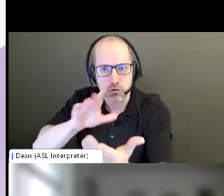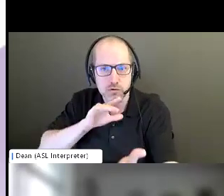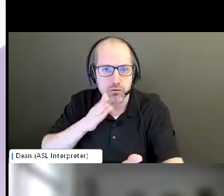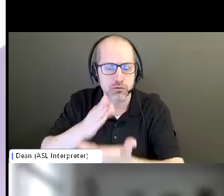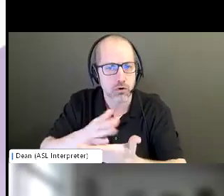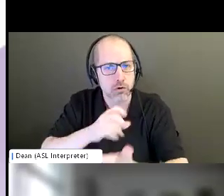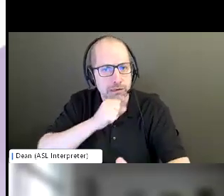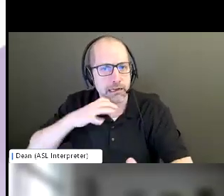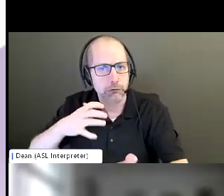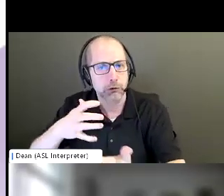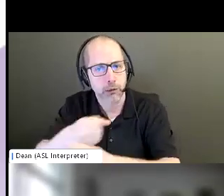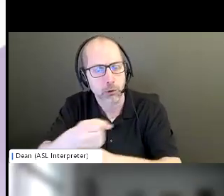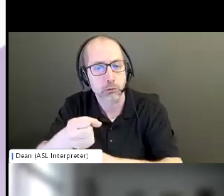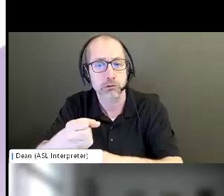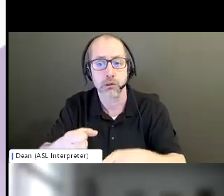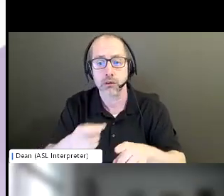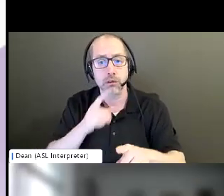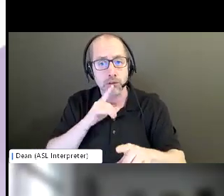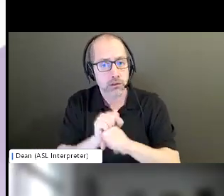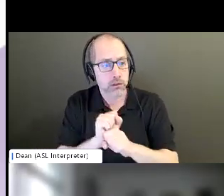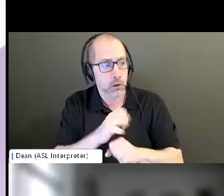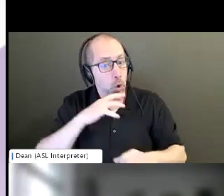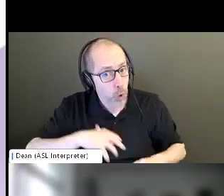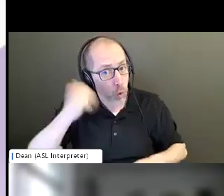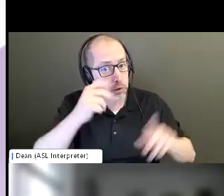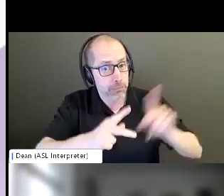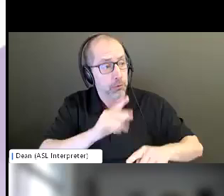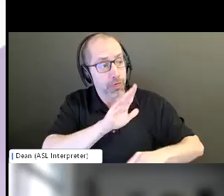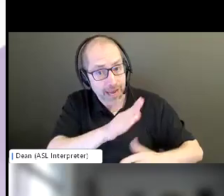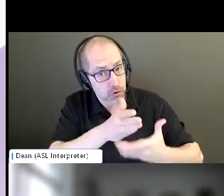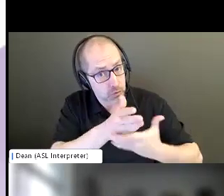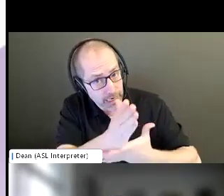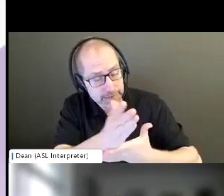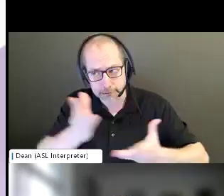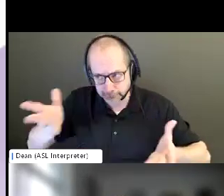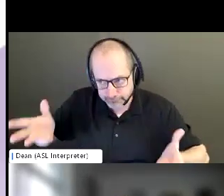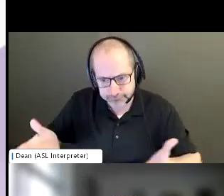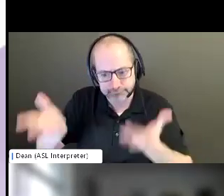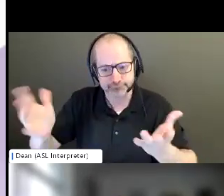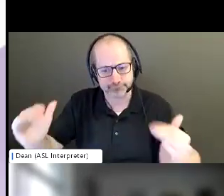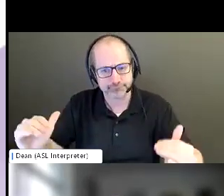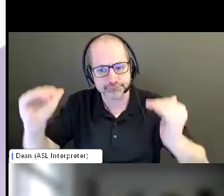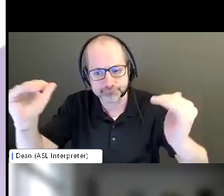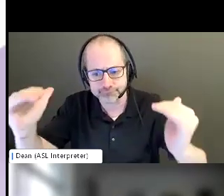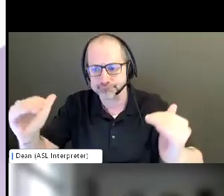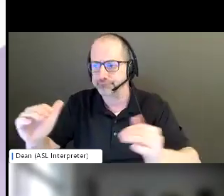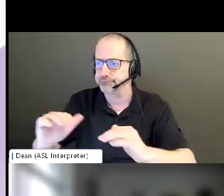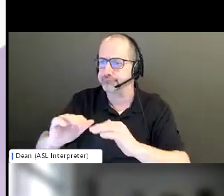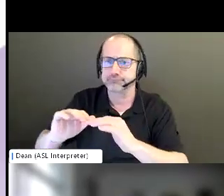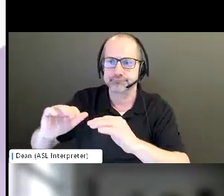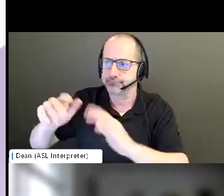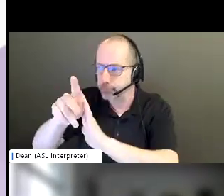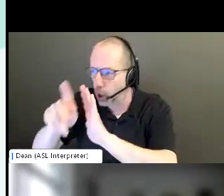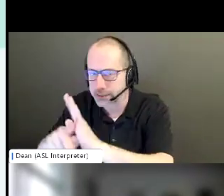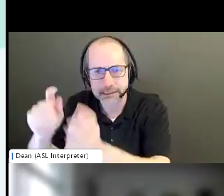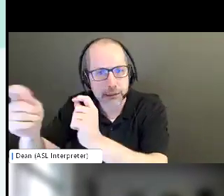work about, promoting the rights of older people and doing this through knowledge mobilization, through policy reform work,